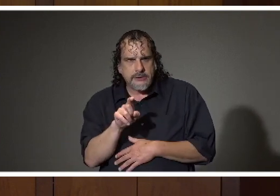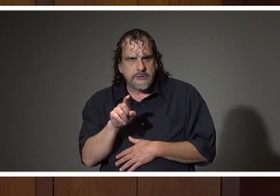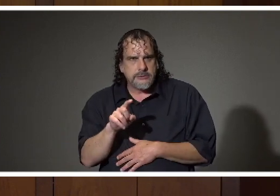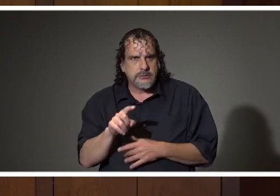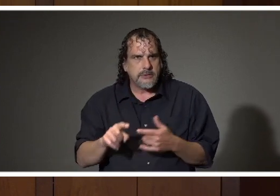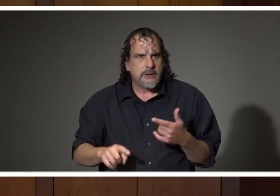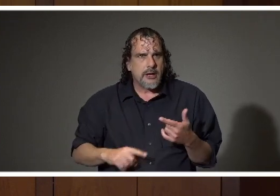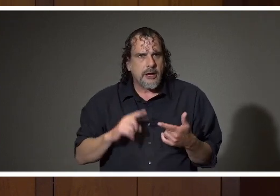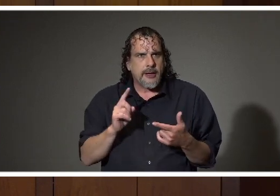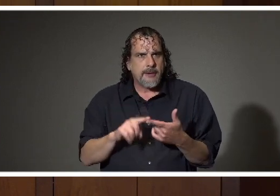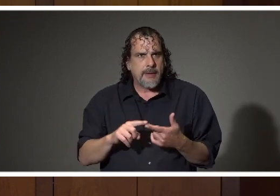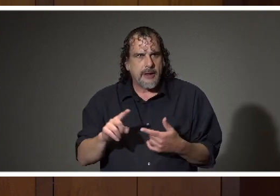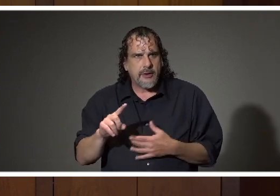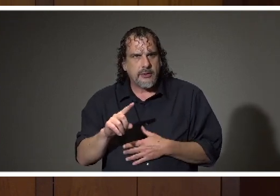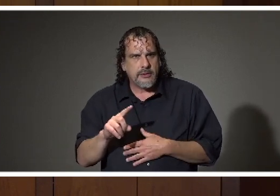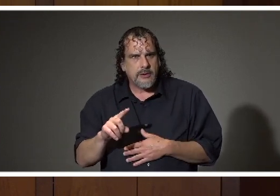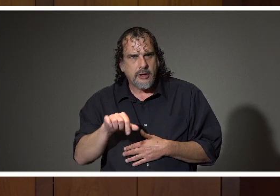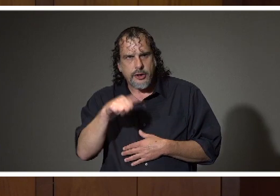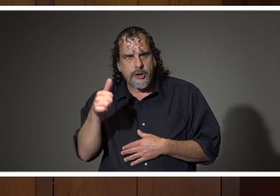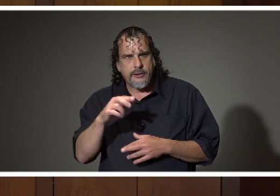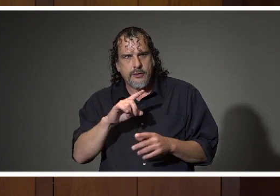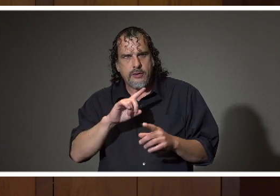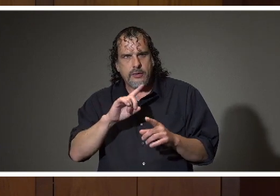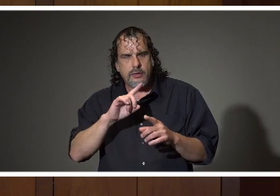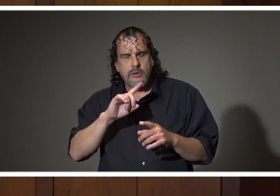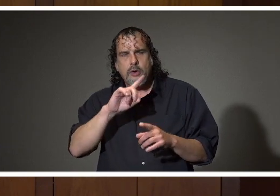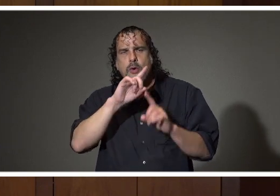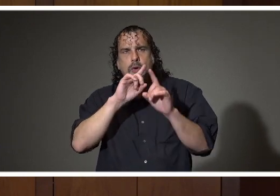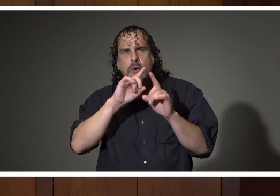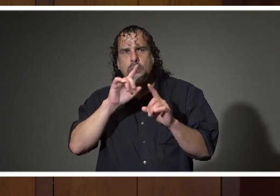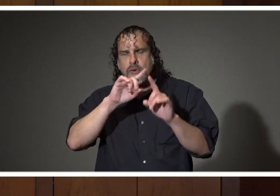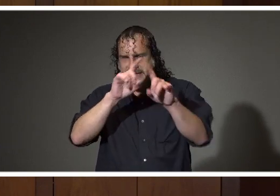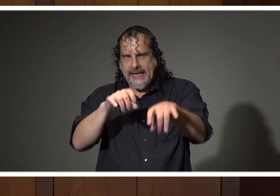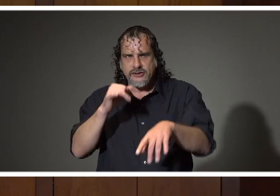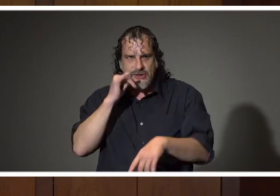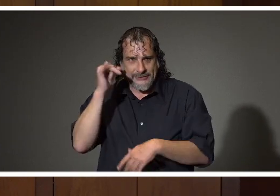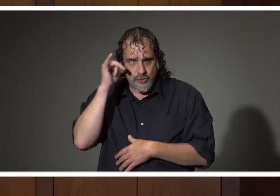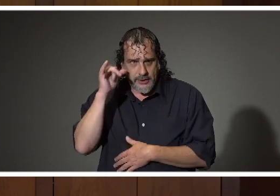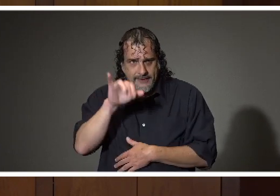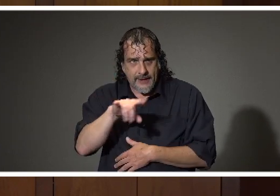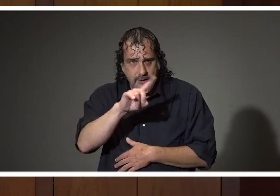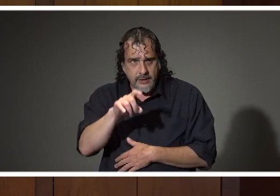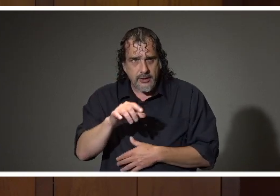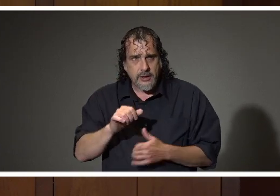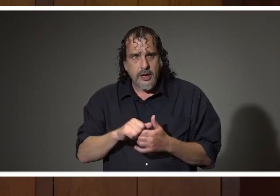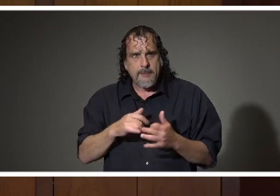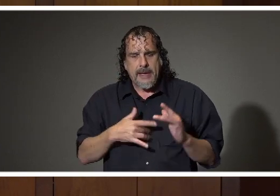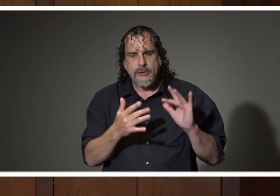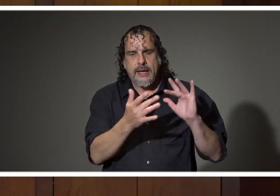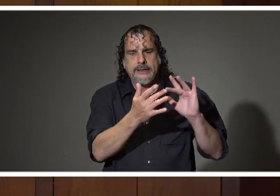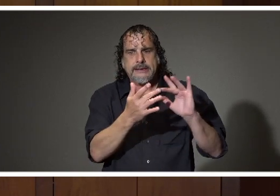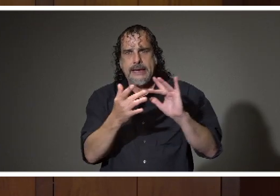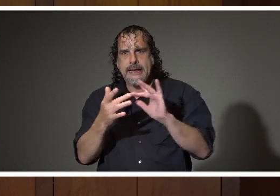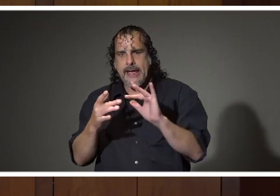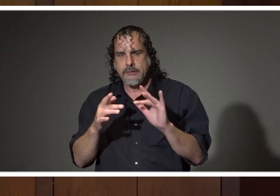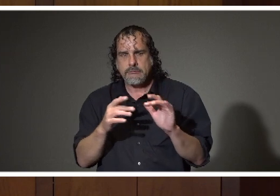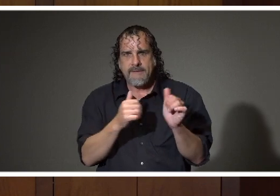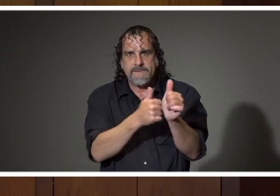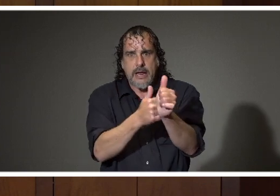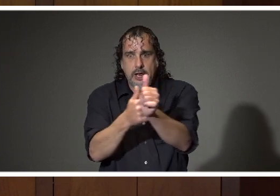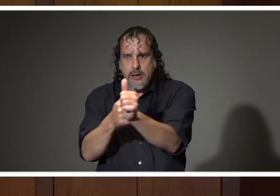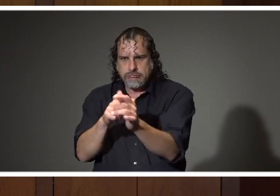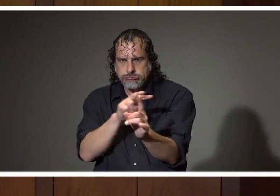of the questions that another reporter asked yesterday about the contact tracing for coronavirus